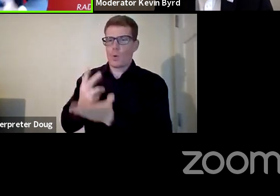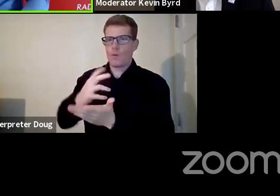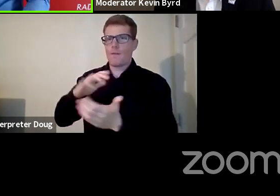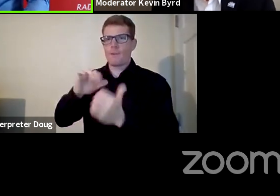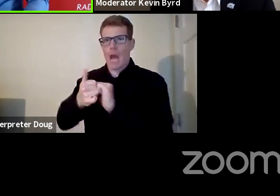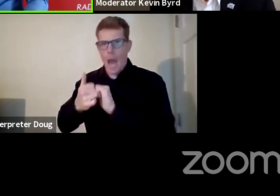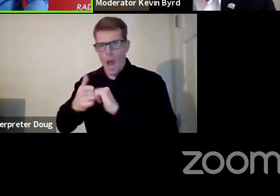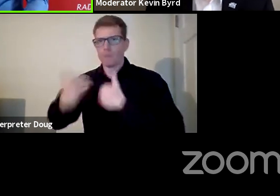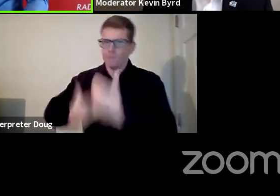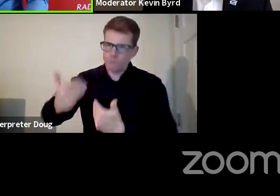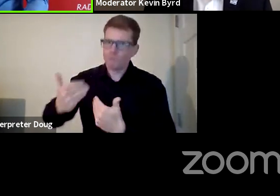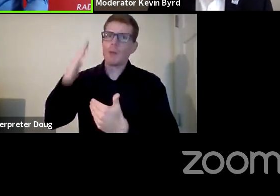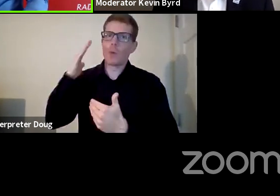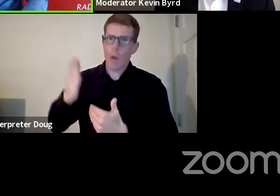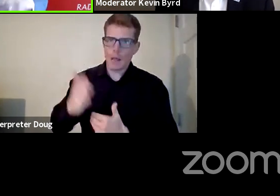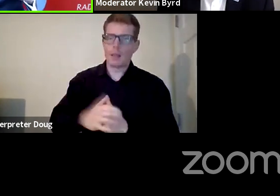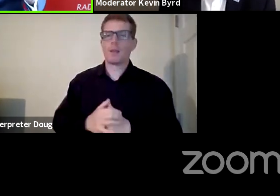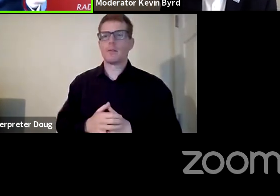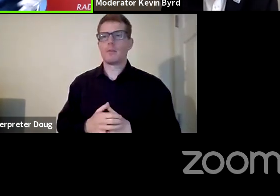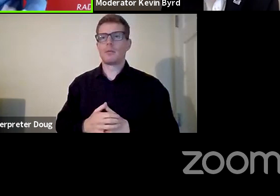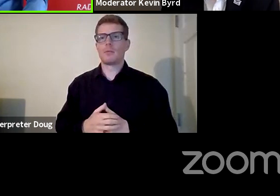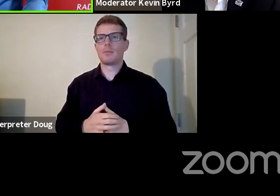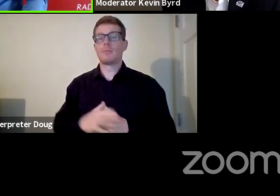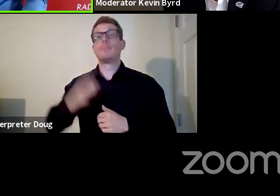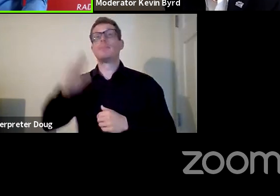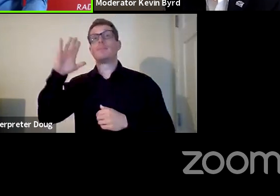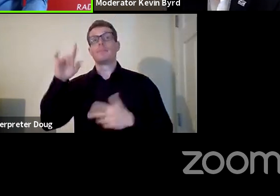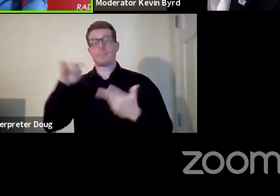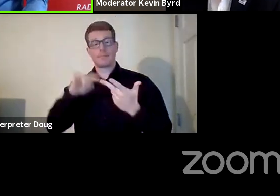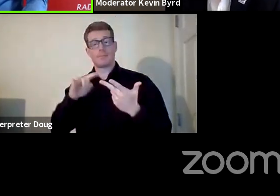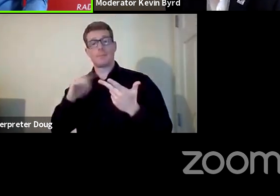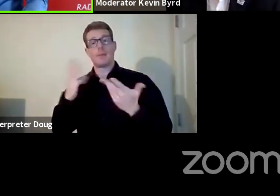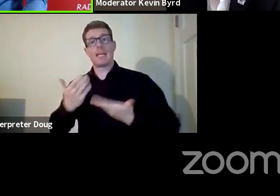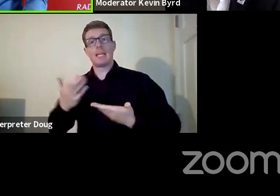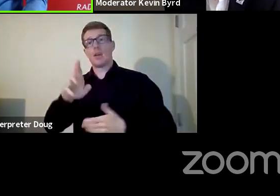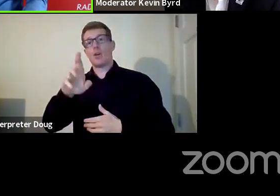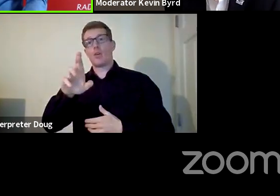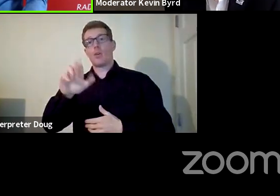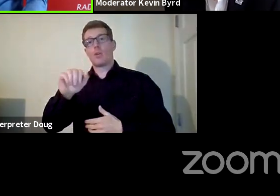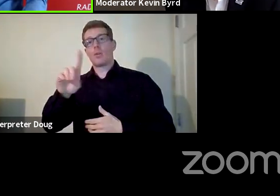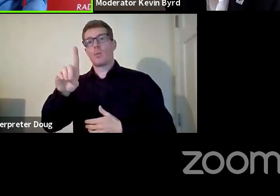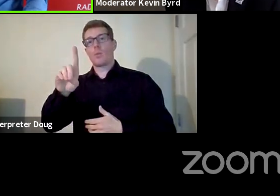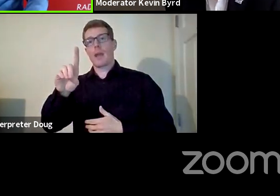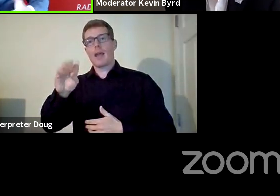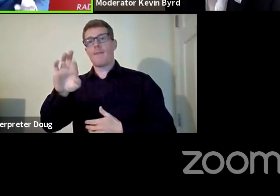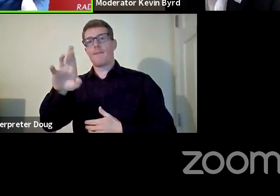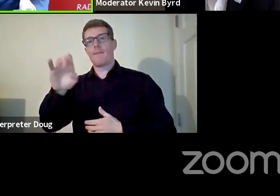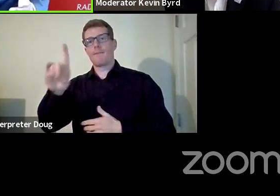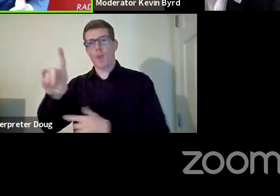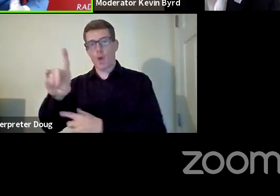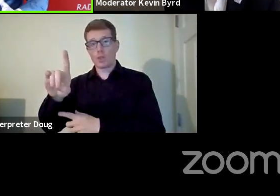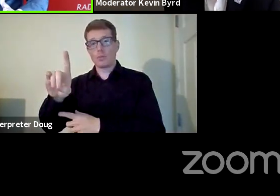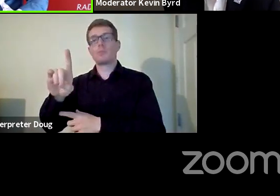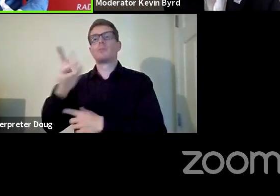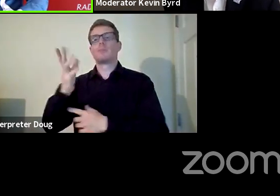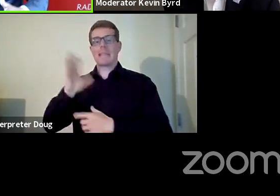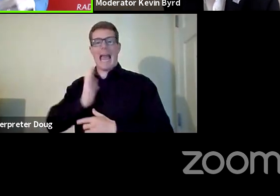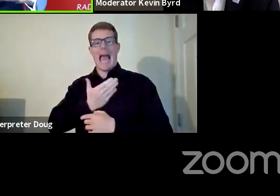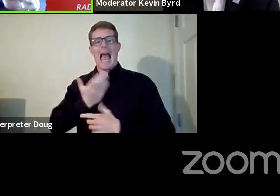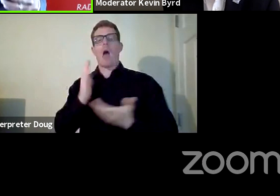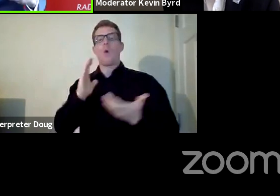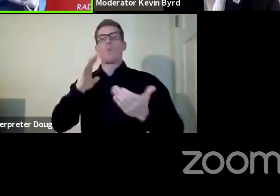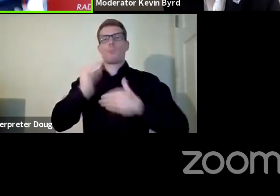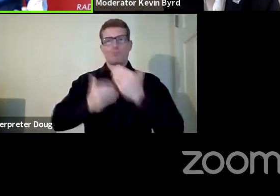Kevin, our process, what I would say is probably very similar to what President Sands described, in that as